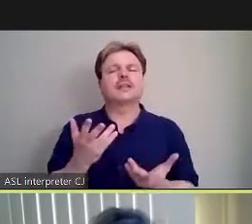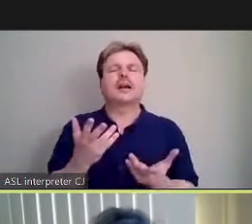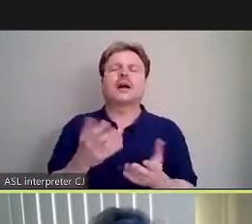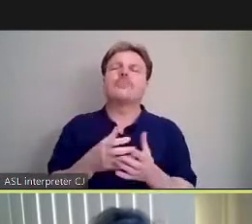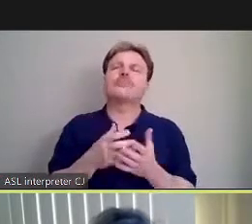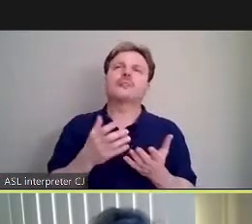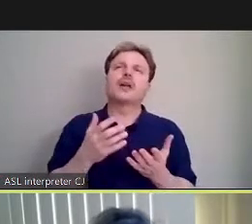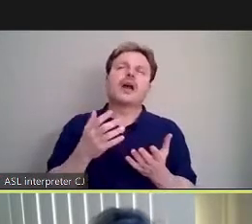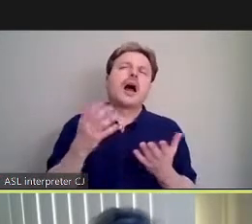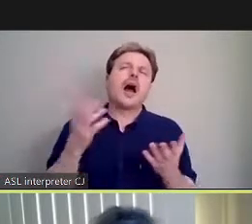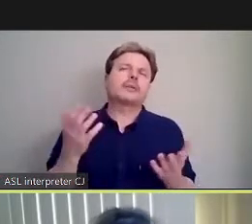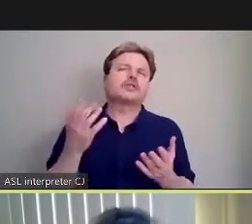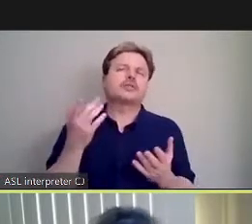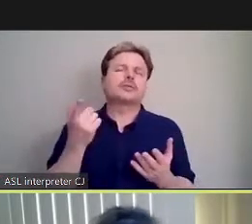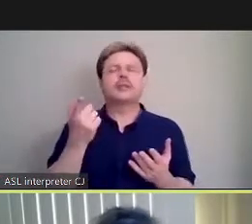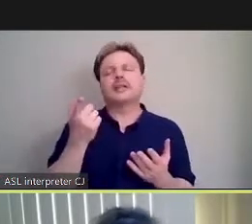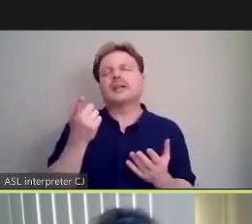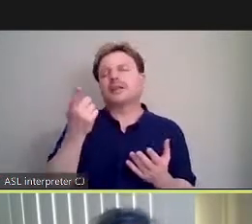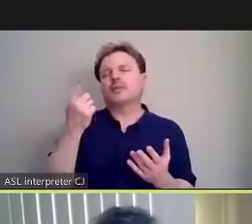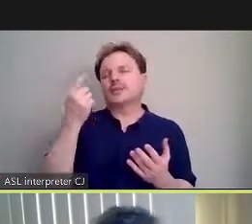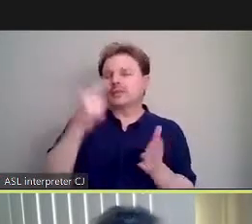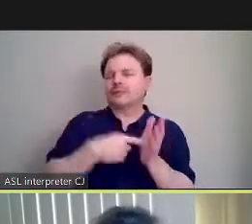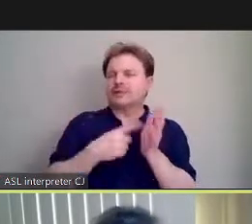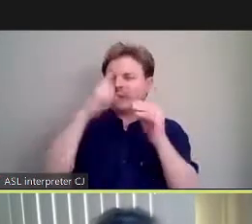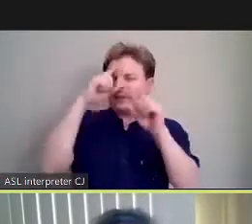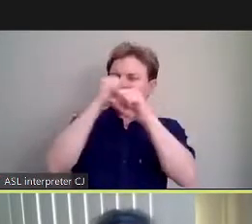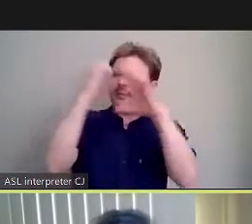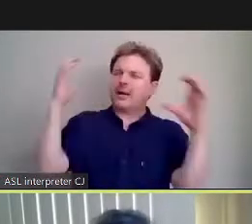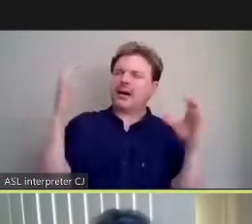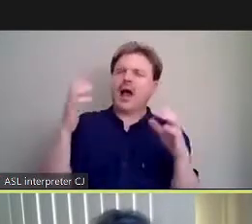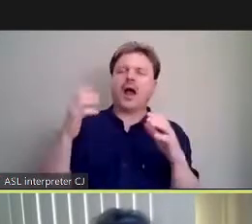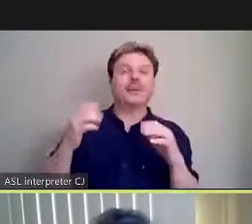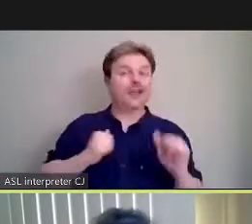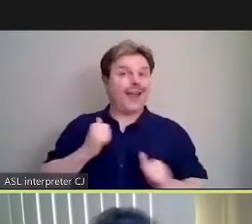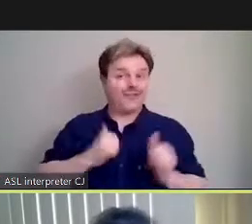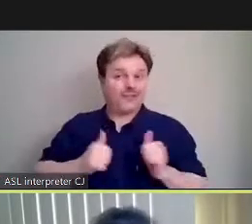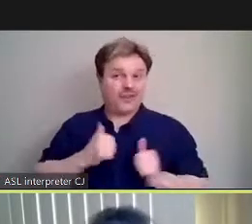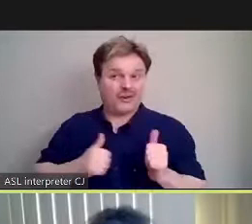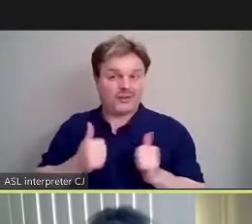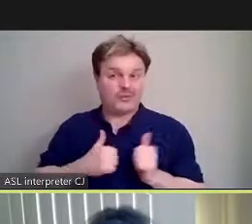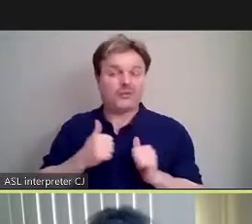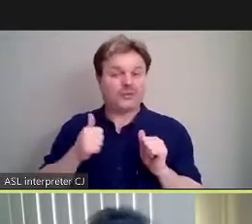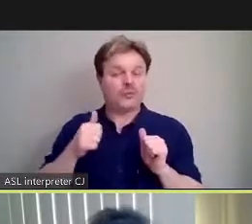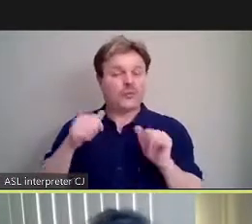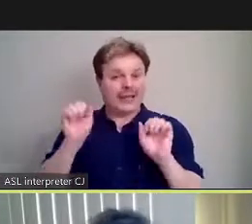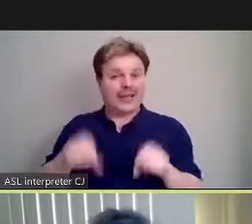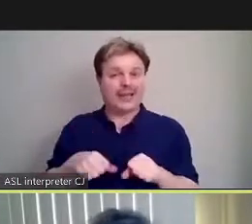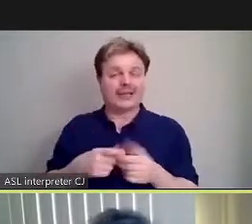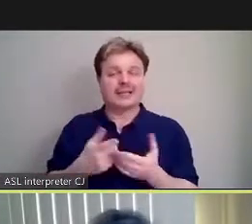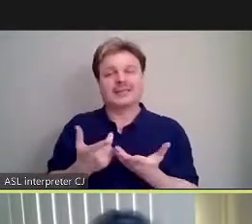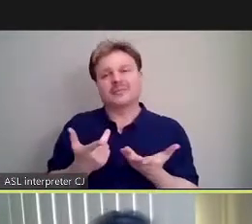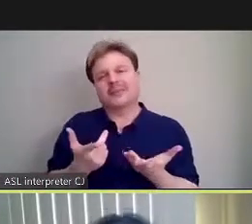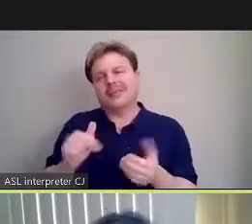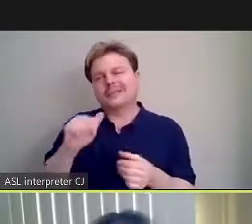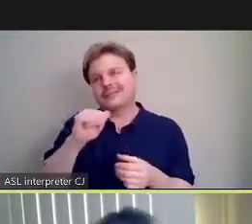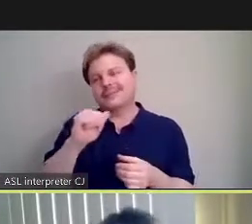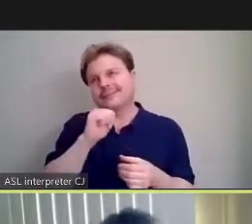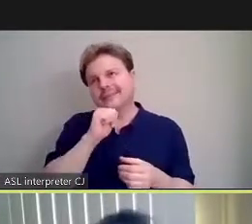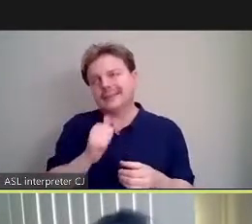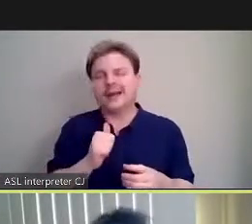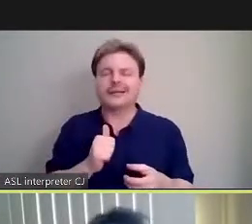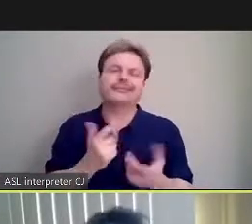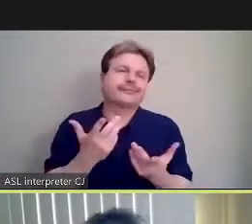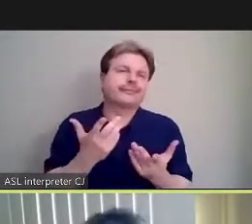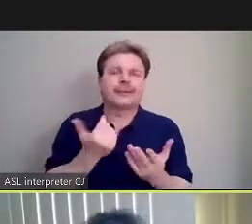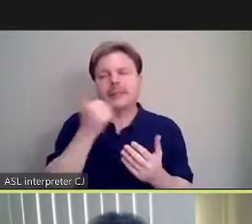you know, I think sometimes we think about it as how much effort we can dedicate. And I think that's kind of an ungenerous way, how much we can